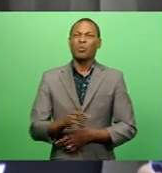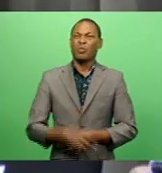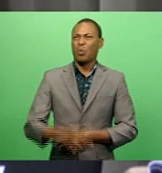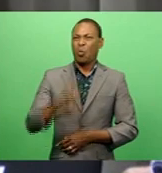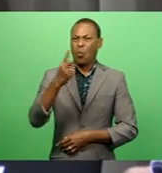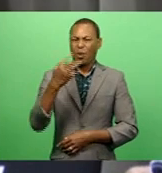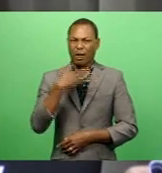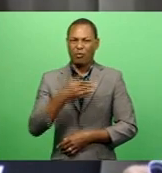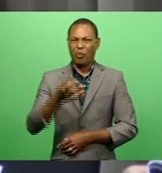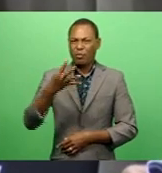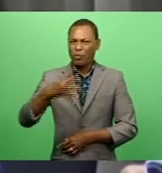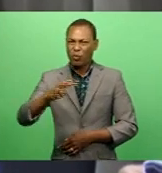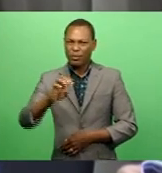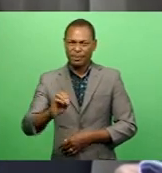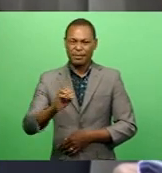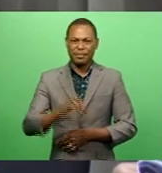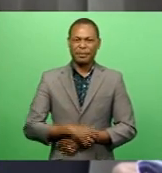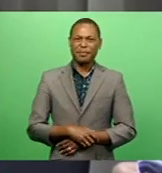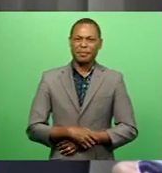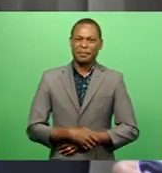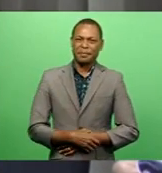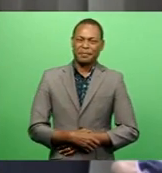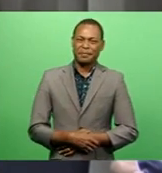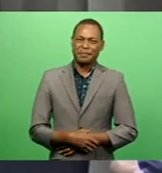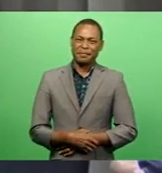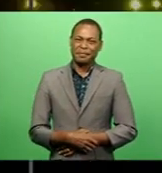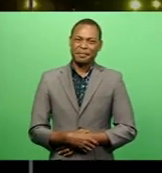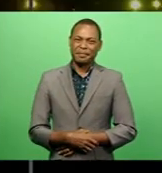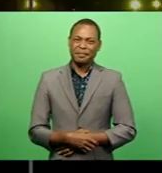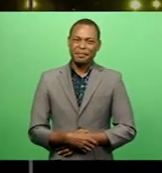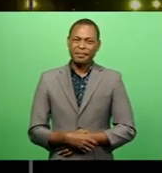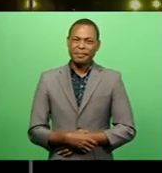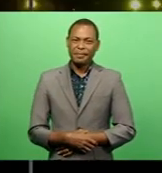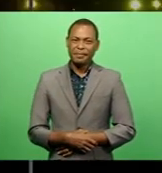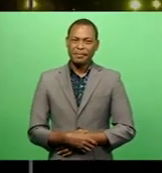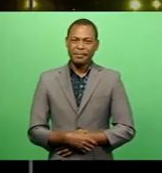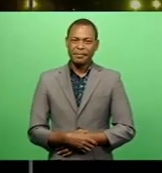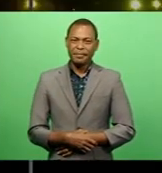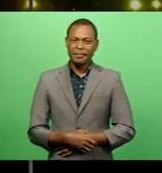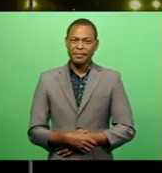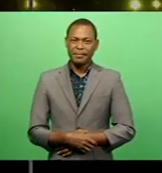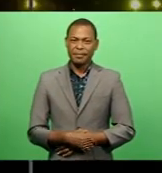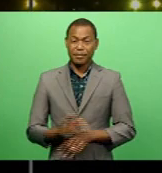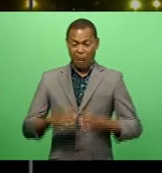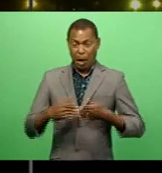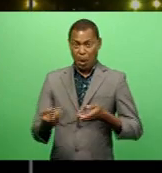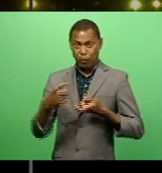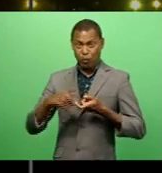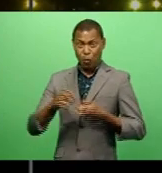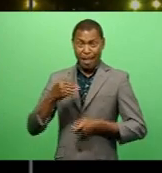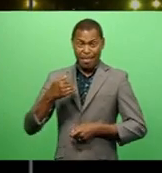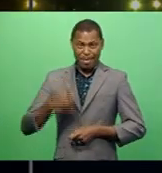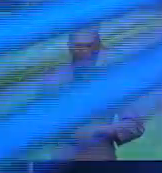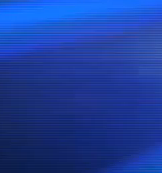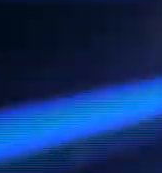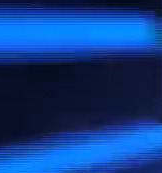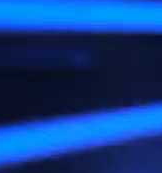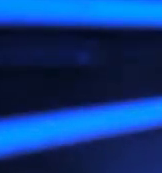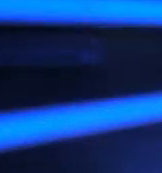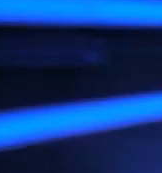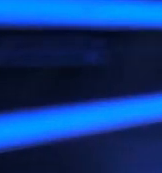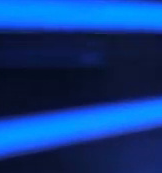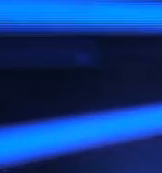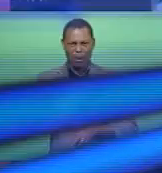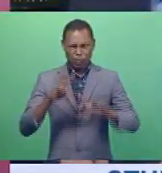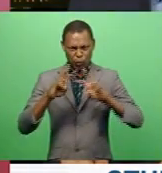114. Apenisa Wangarandovu, FBC News. And Apanisa joins us live now. Apanisa, I believe the research